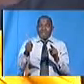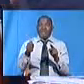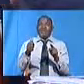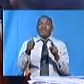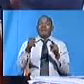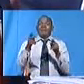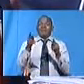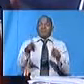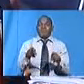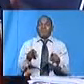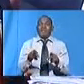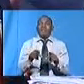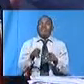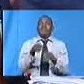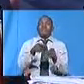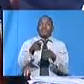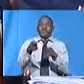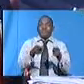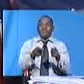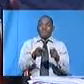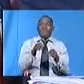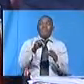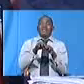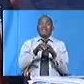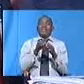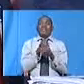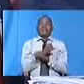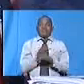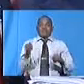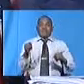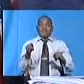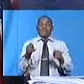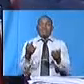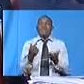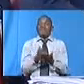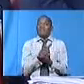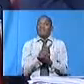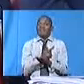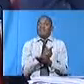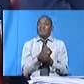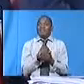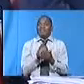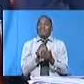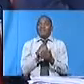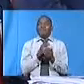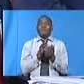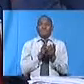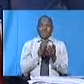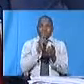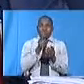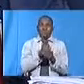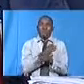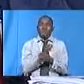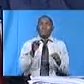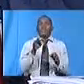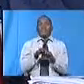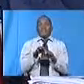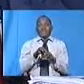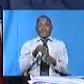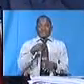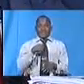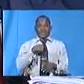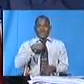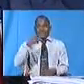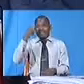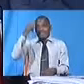is one of the freest elections that this country had witnessed. Be it as it may, my Lord, the Electoral